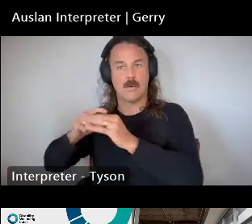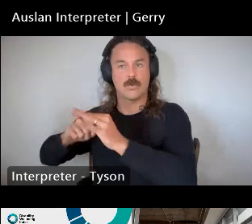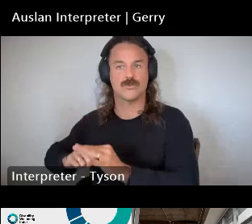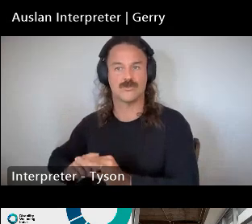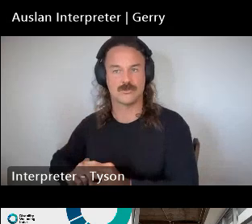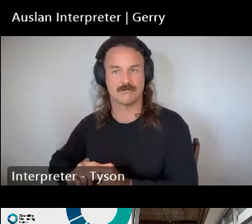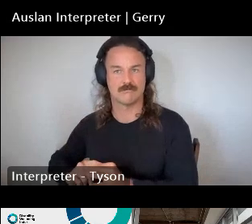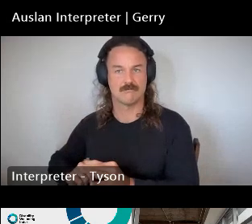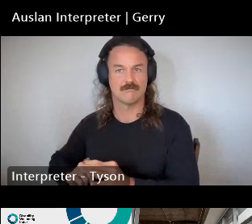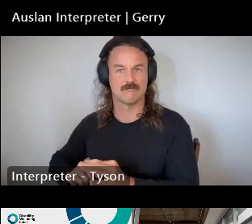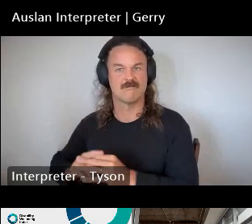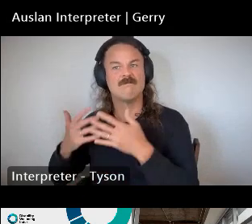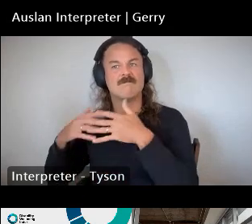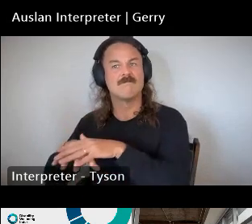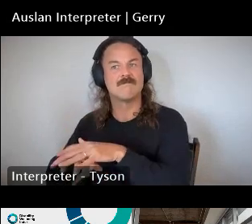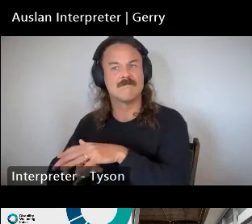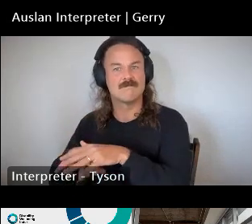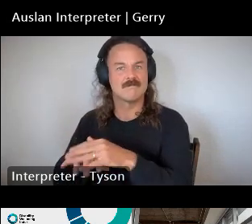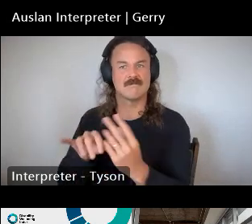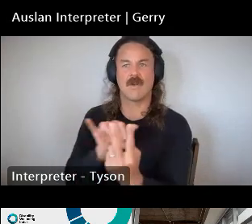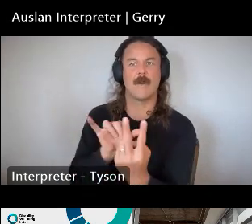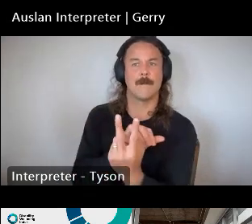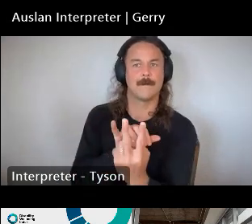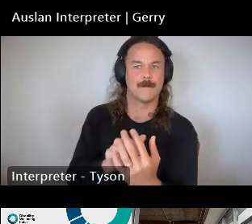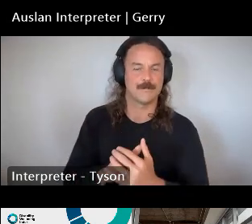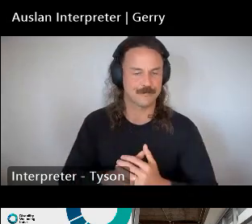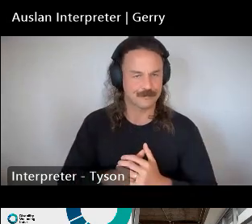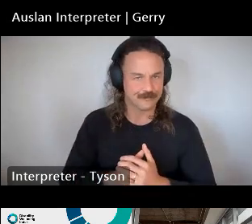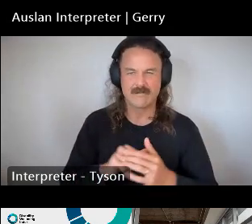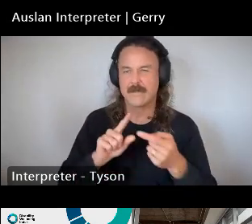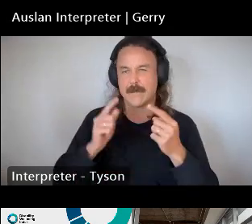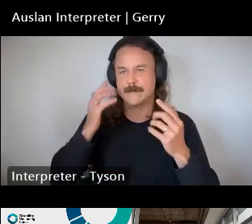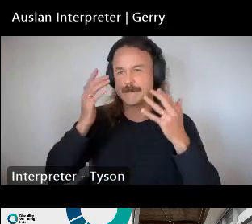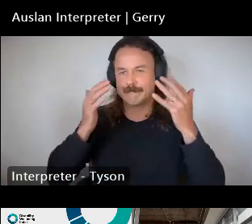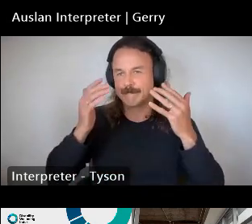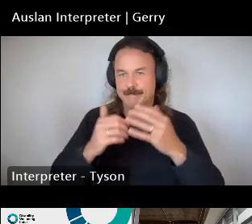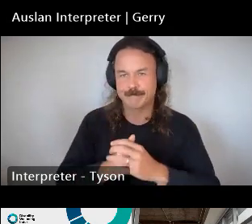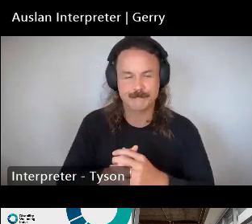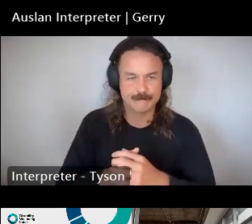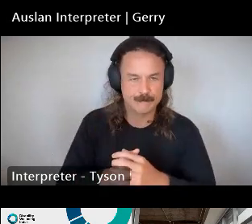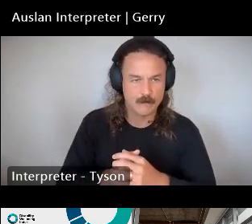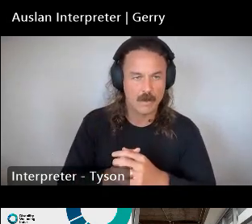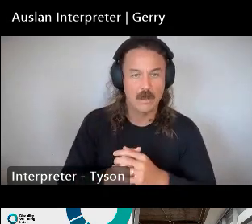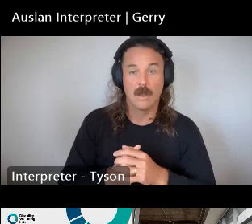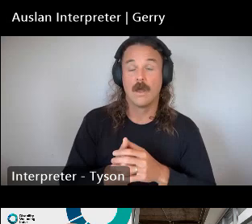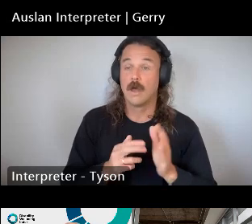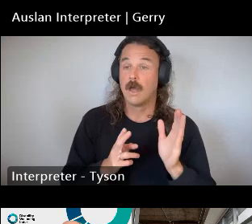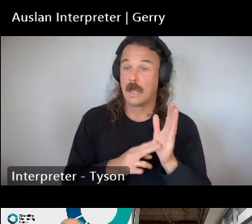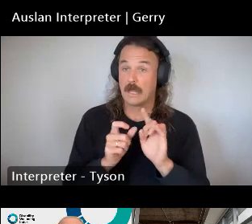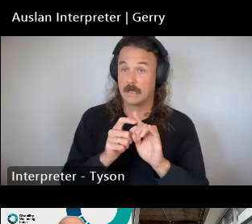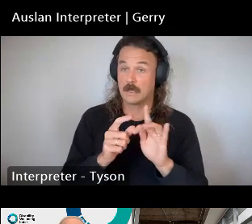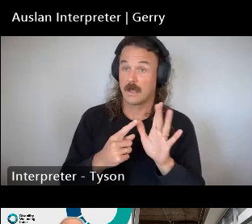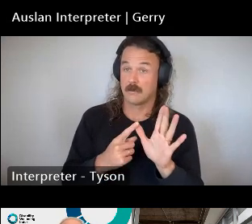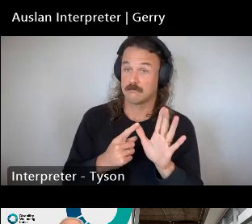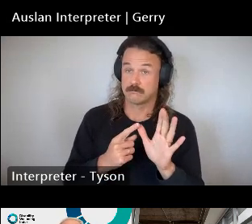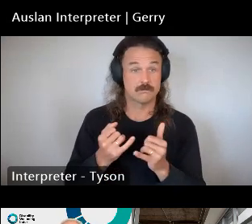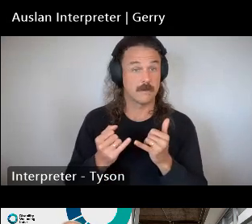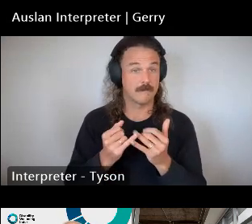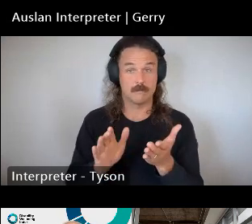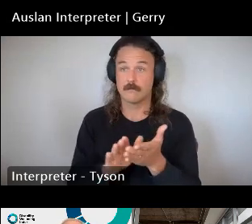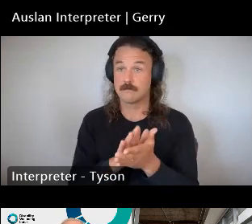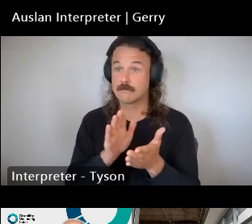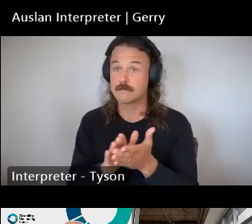I guess finally, from a broader perspective, I think the agency is very pleased that